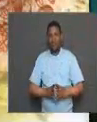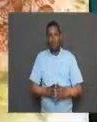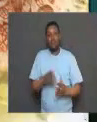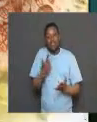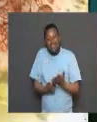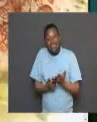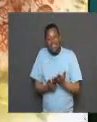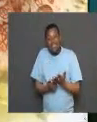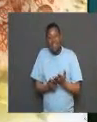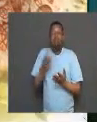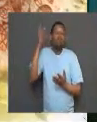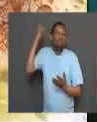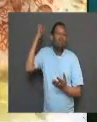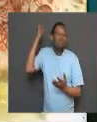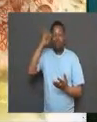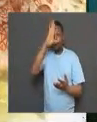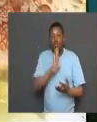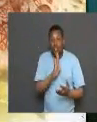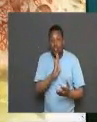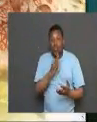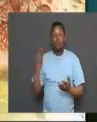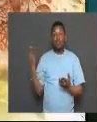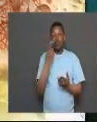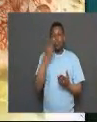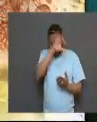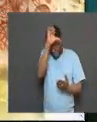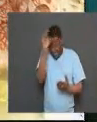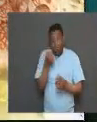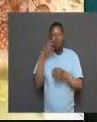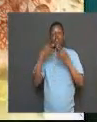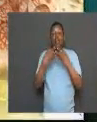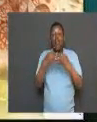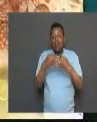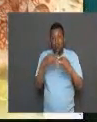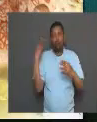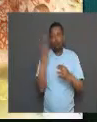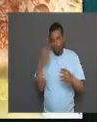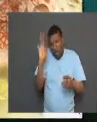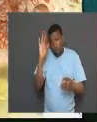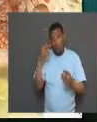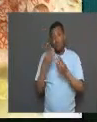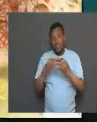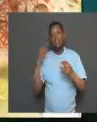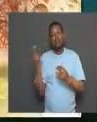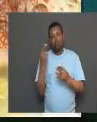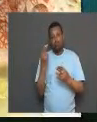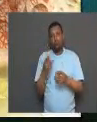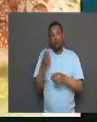These early humans would use whatever materials were available: